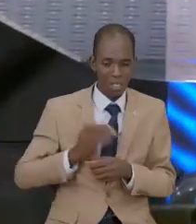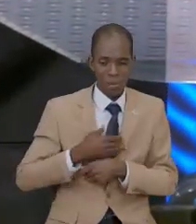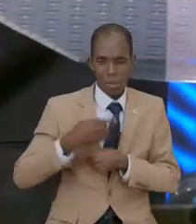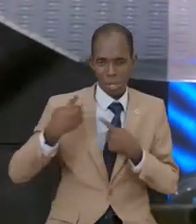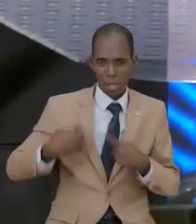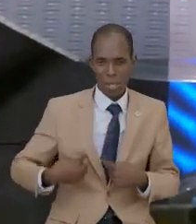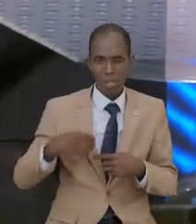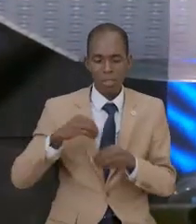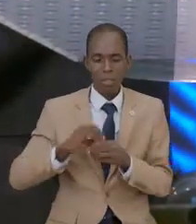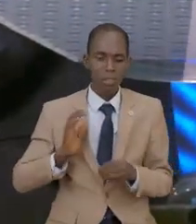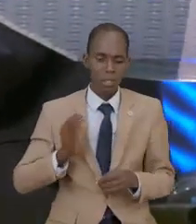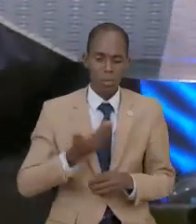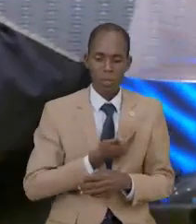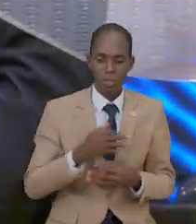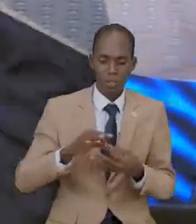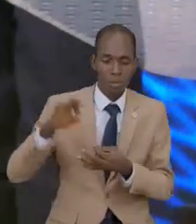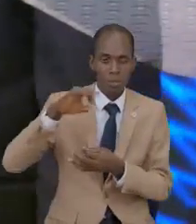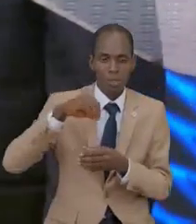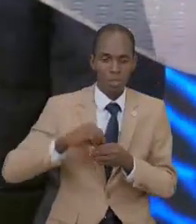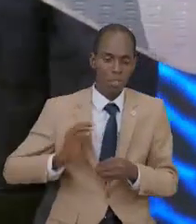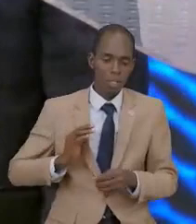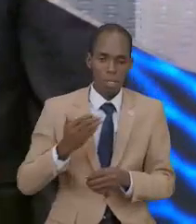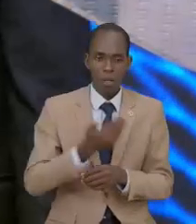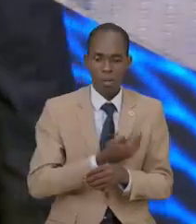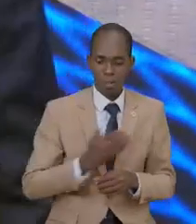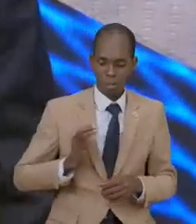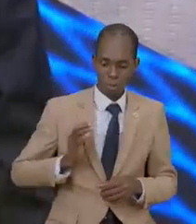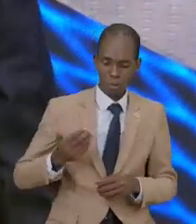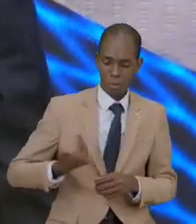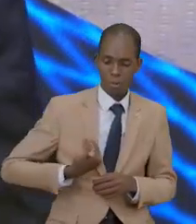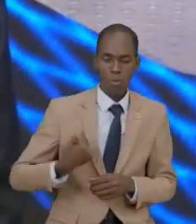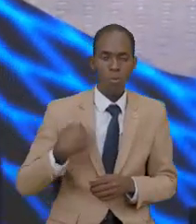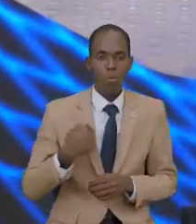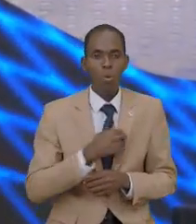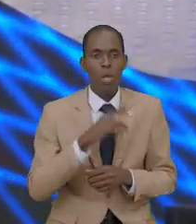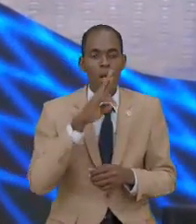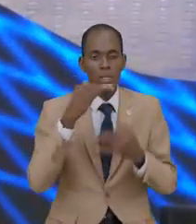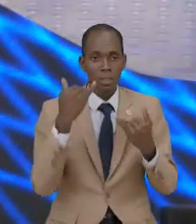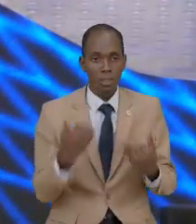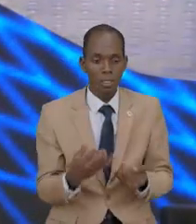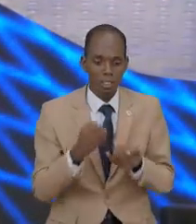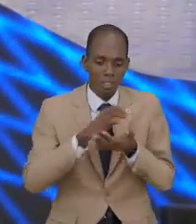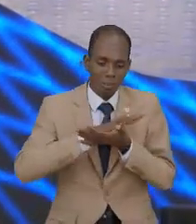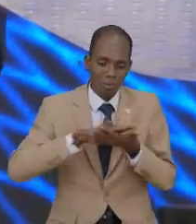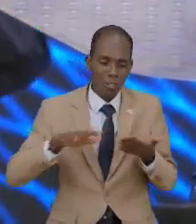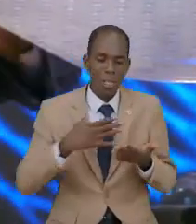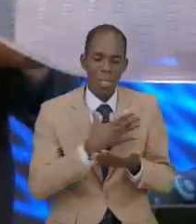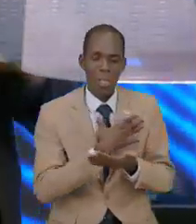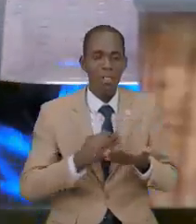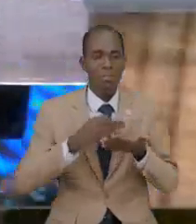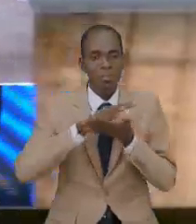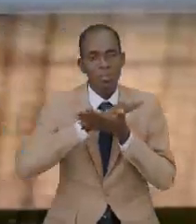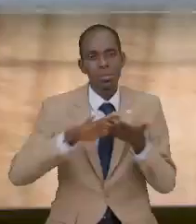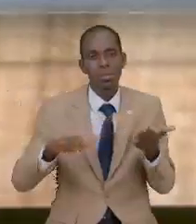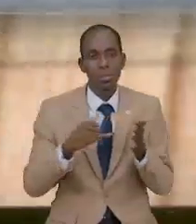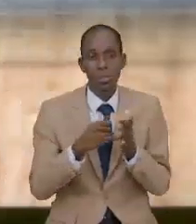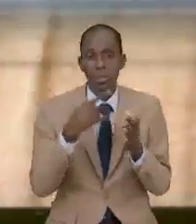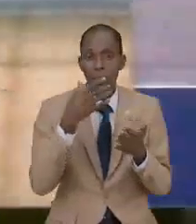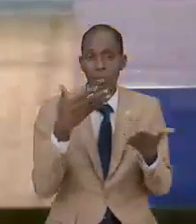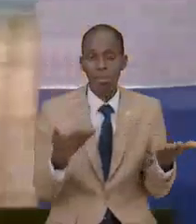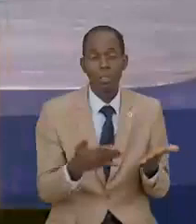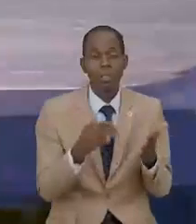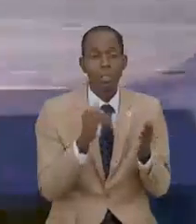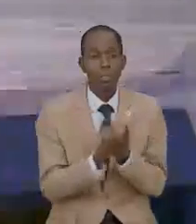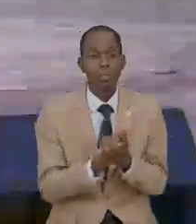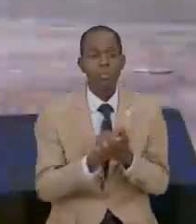our spirit, in our soul, we're now sanctified and cleansed. It says that he